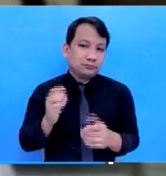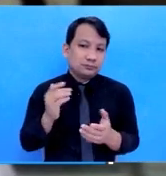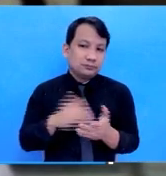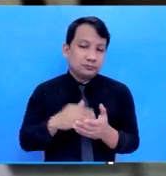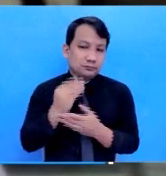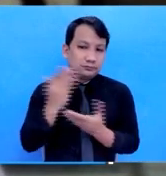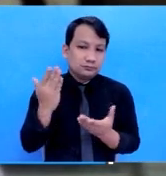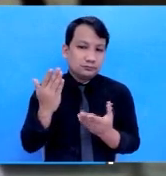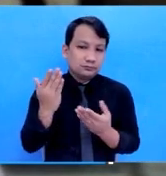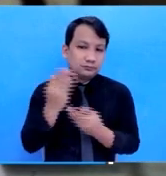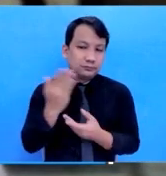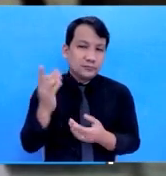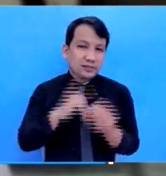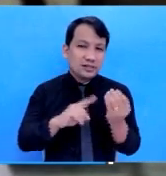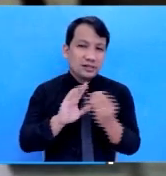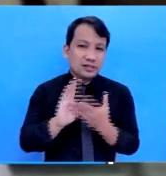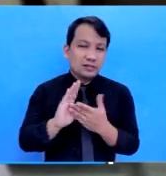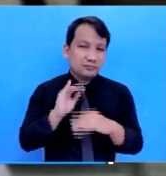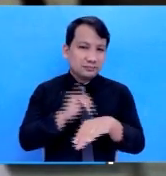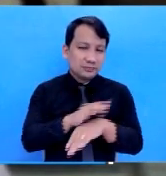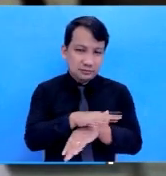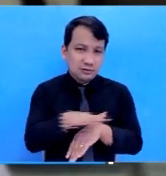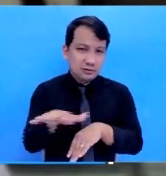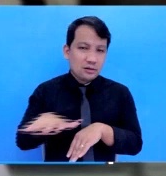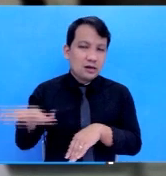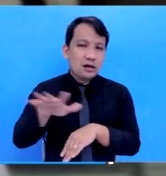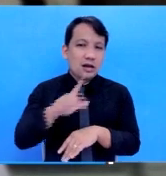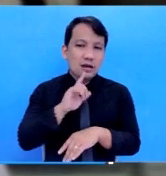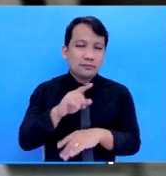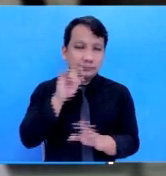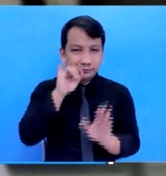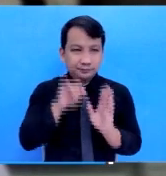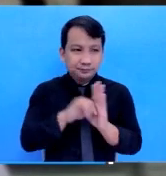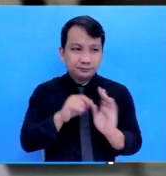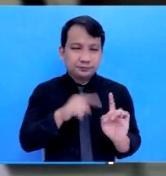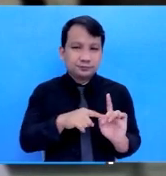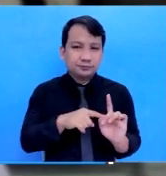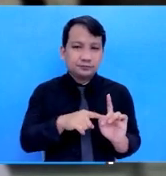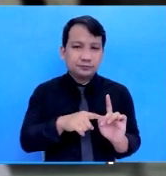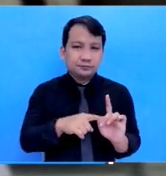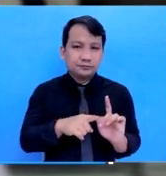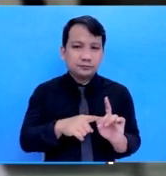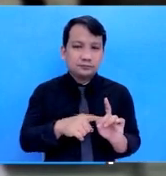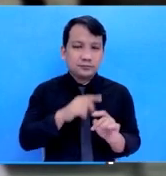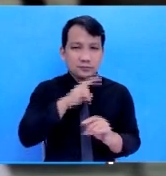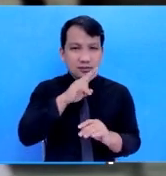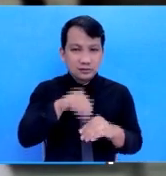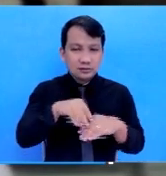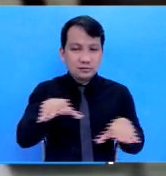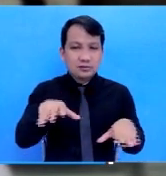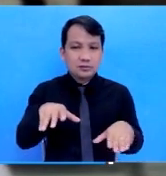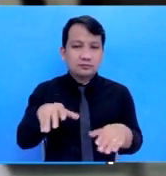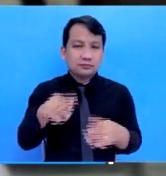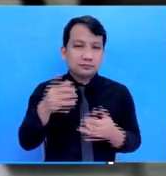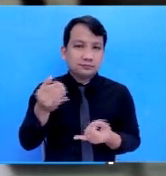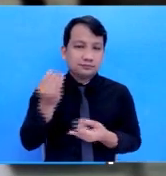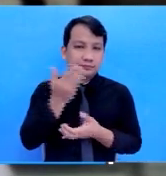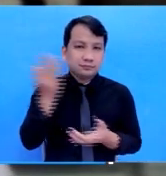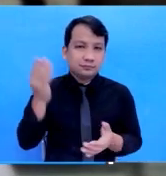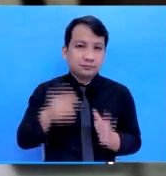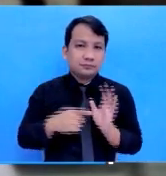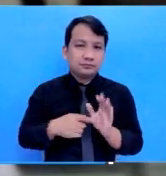in, nagkaroon siya ng infection. What's usually identified is an enteroviral infection. As opposed to someone with type